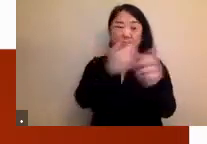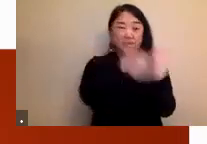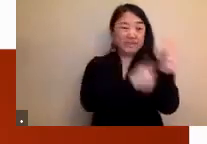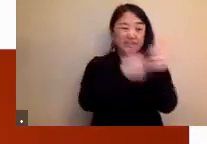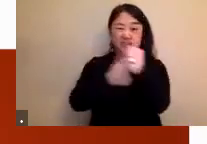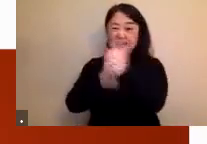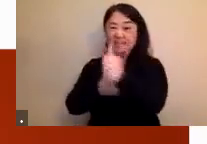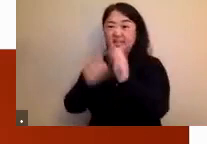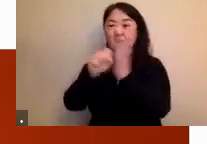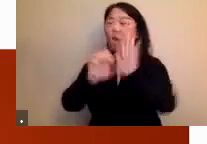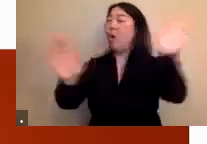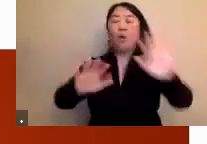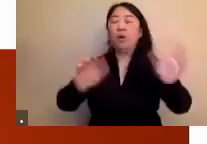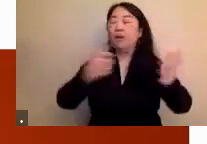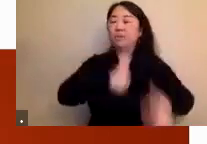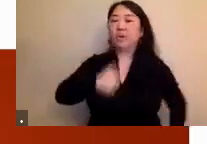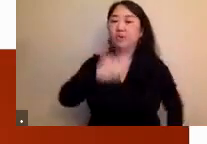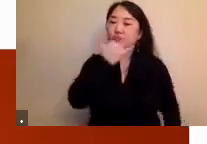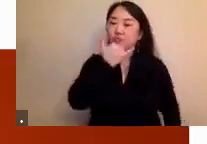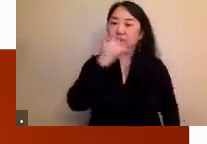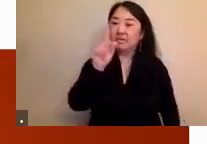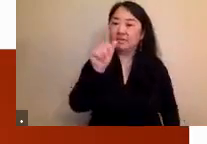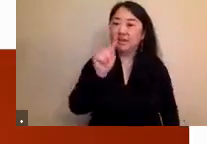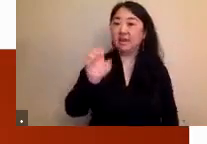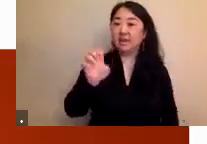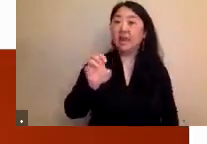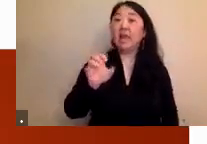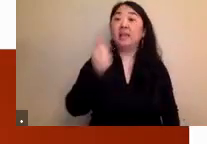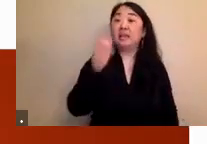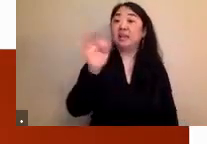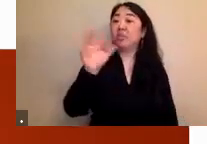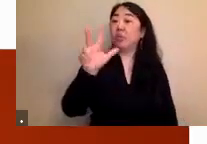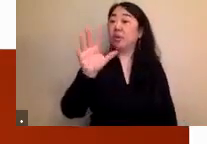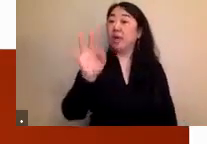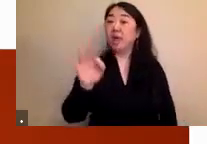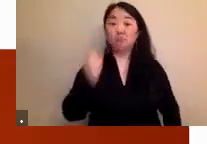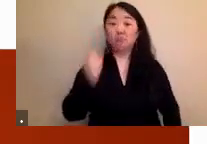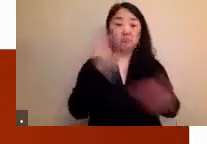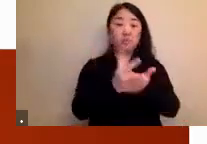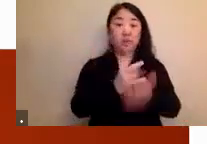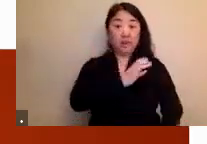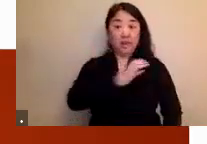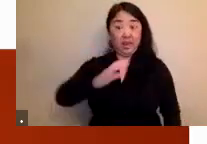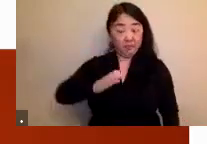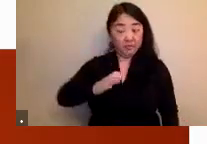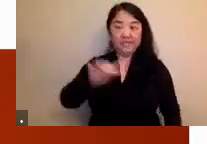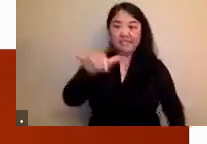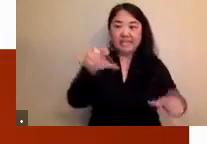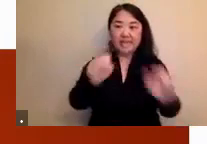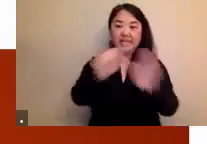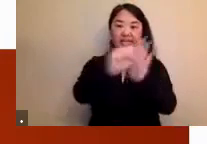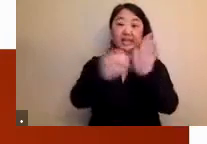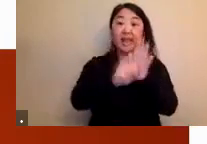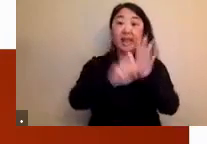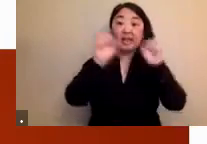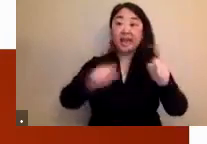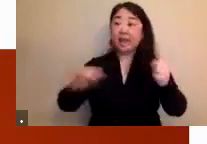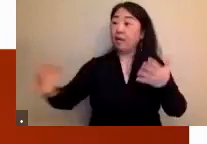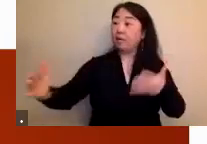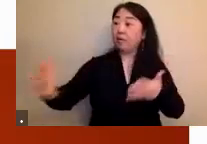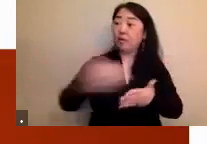was 1939, I'm sorry. It was authorized by Congress that states could collect